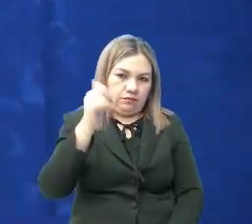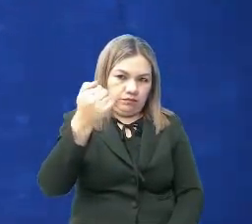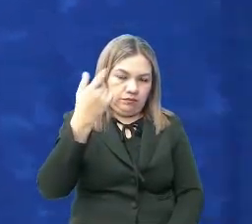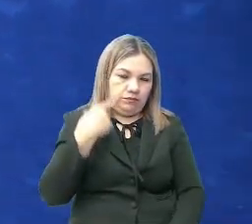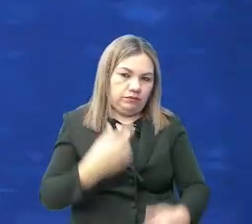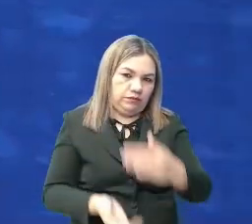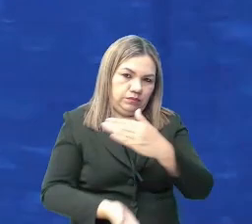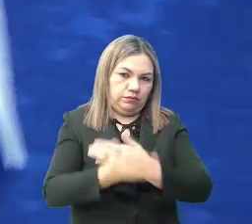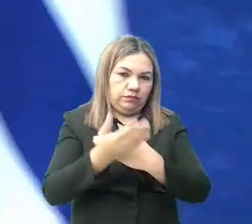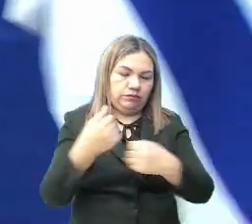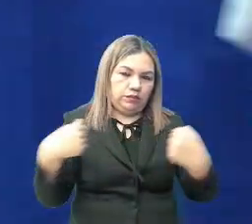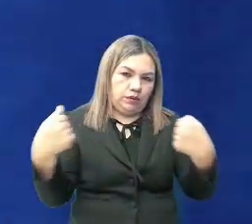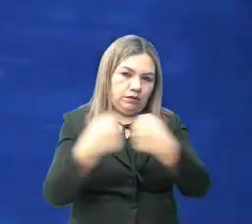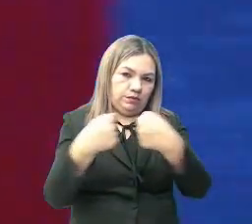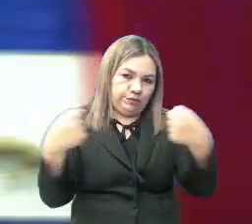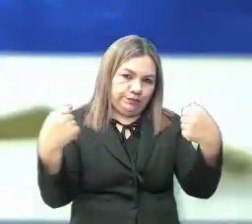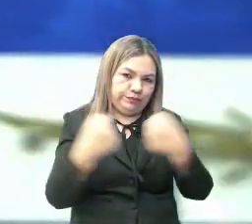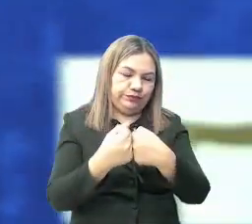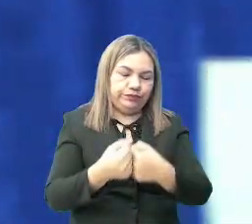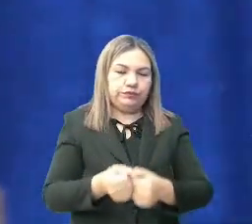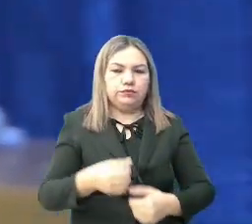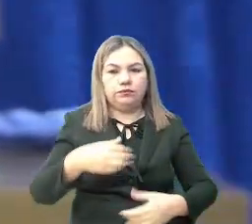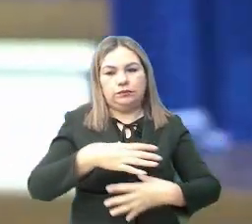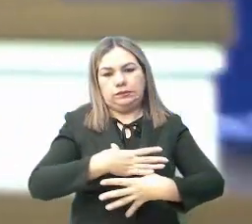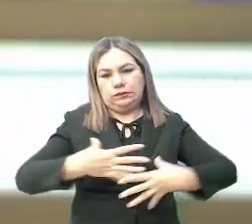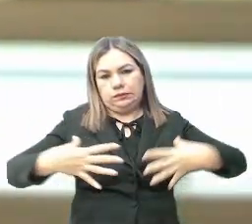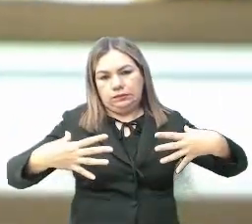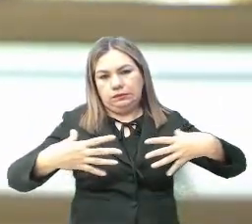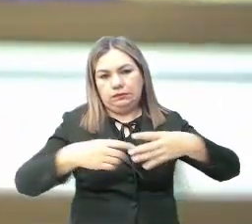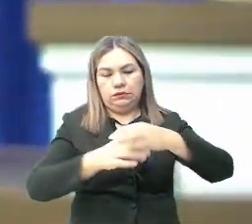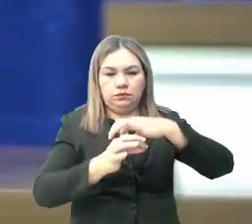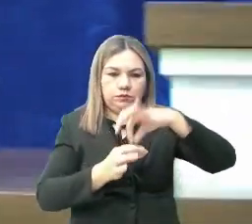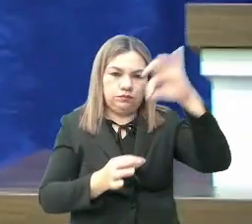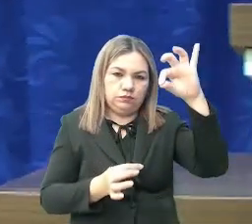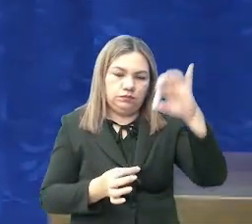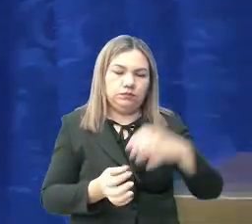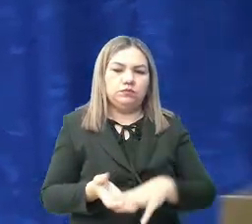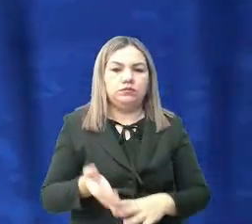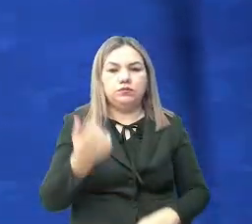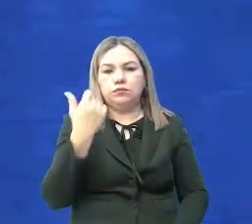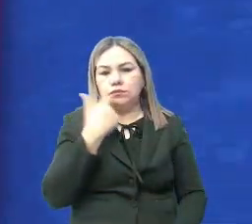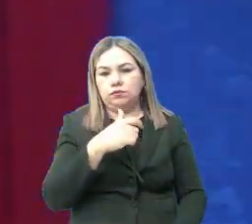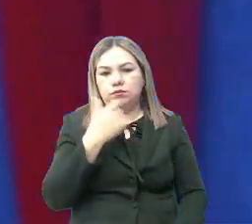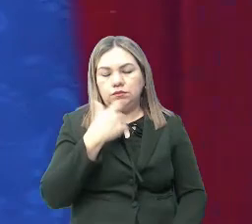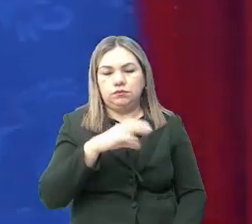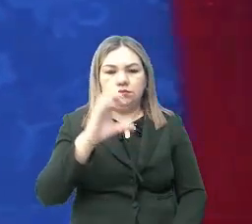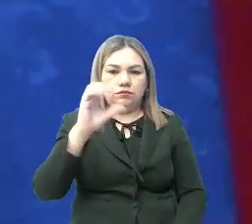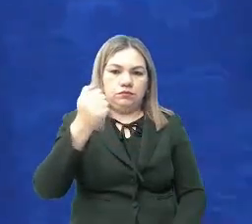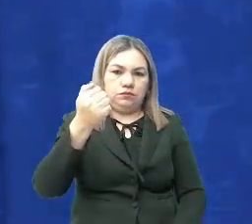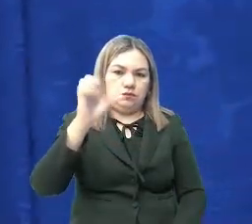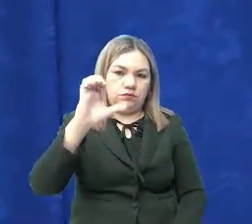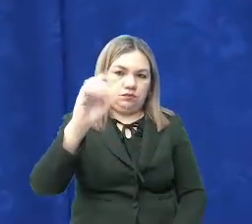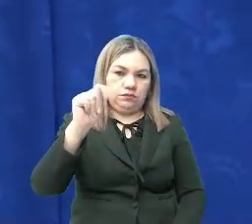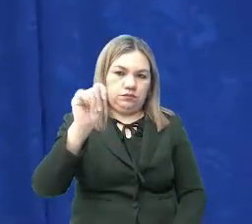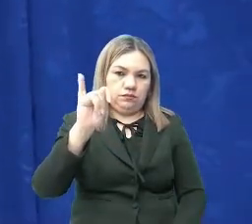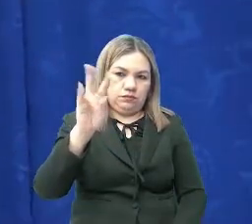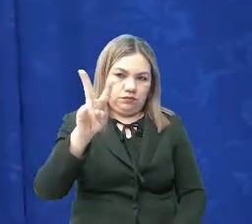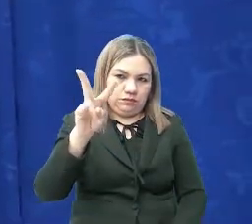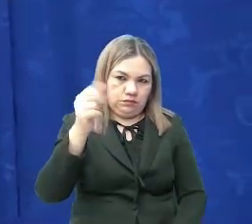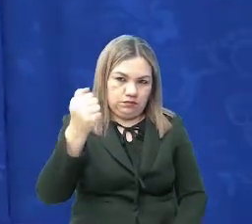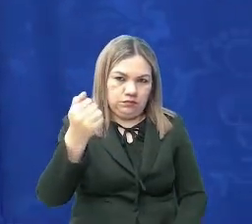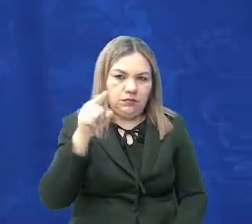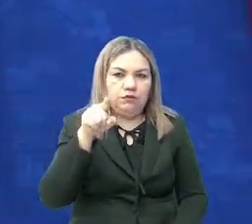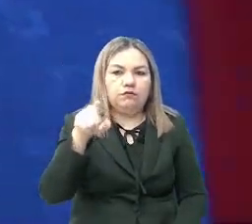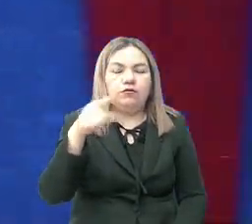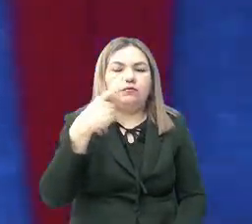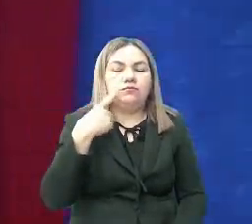come, go up and fight against the spiritual fat. You need to be an active person. How you need